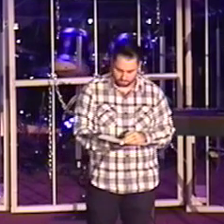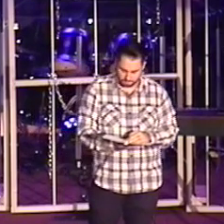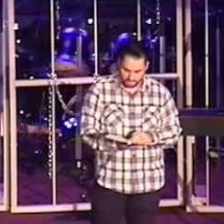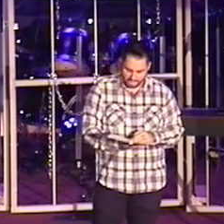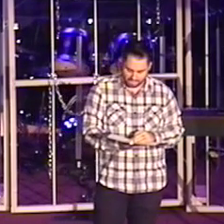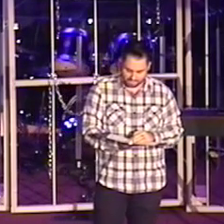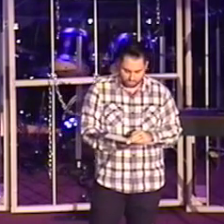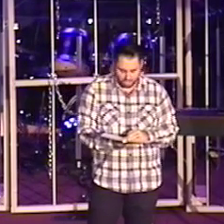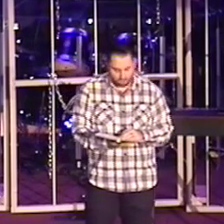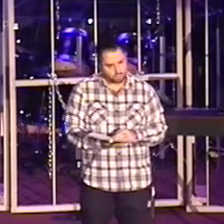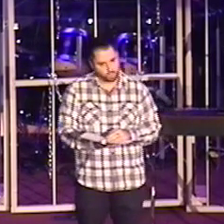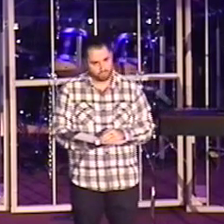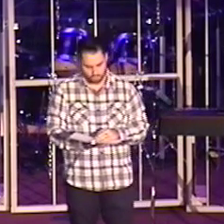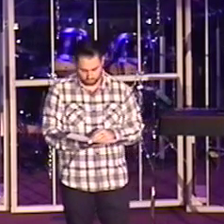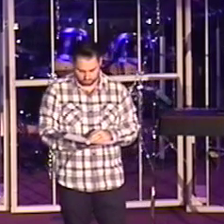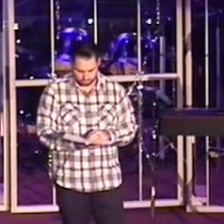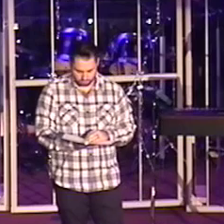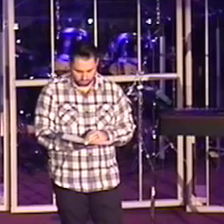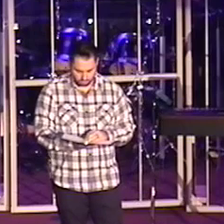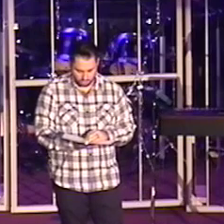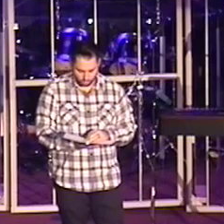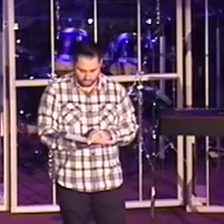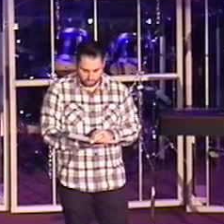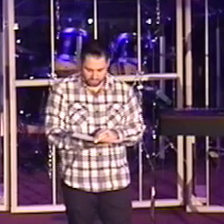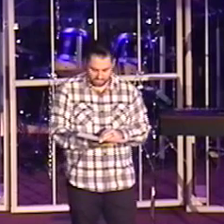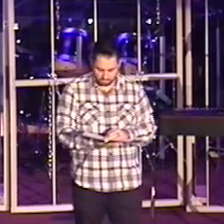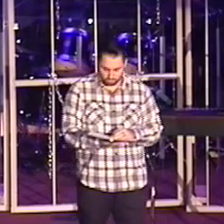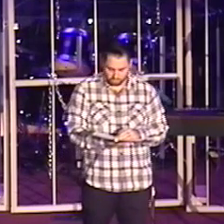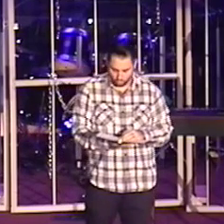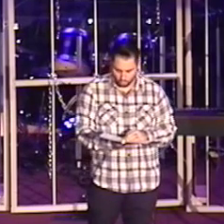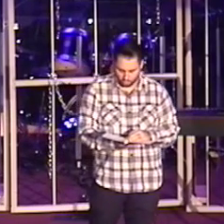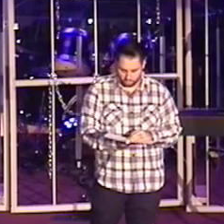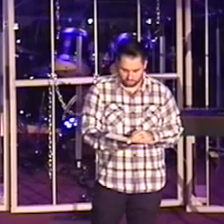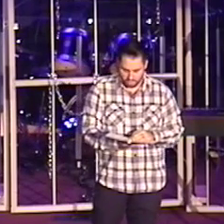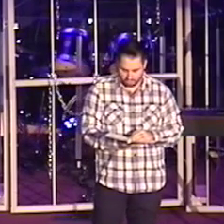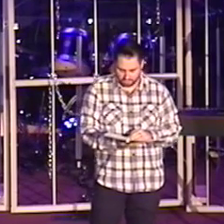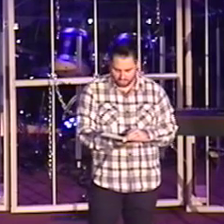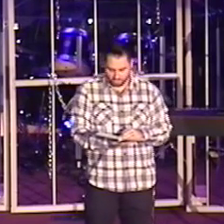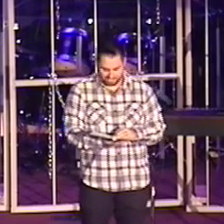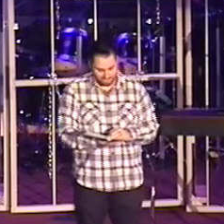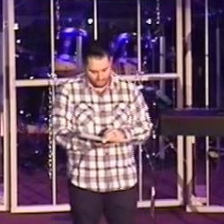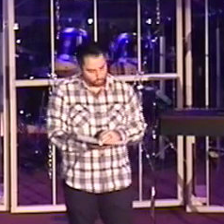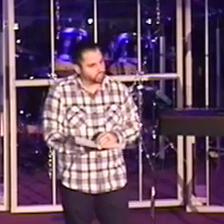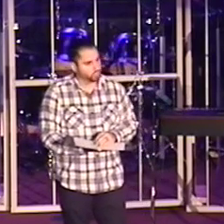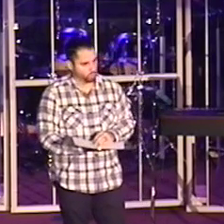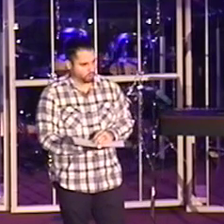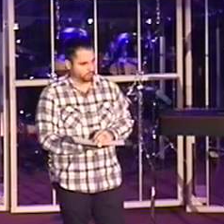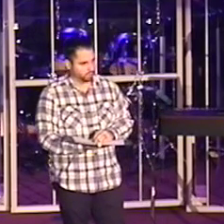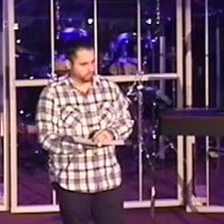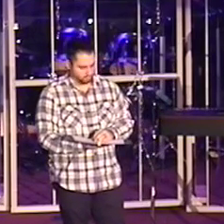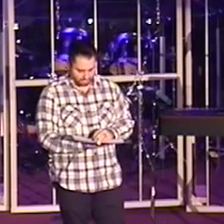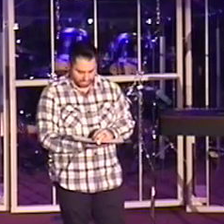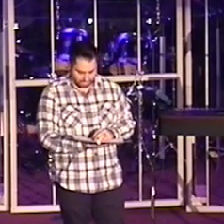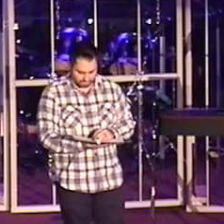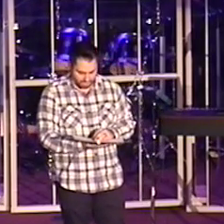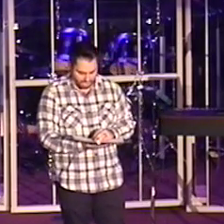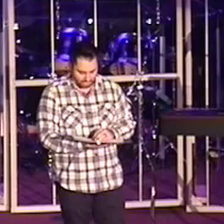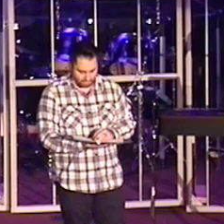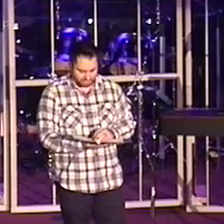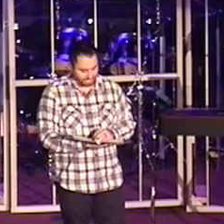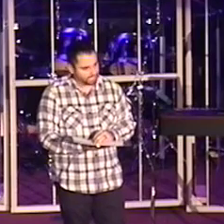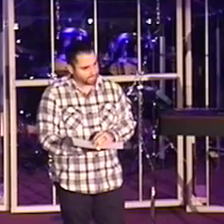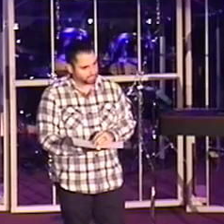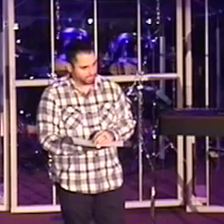3. He says, "When I was with you, we used to give you this order. If anyone is not willing to work, then he is